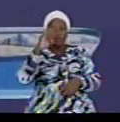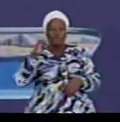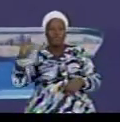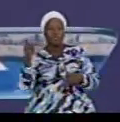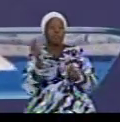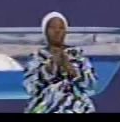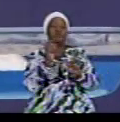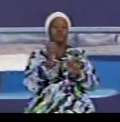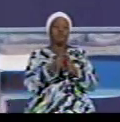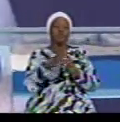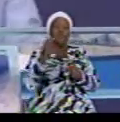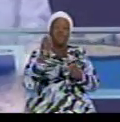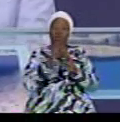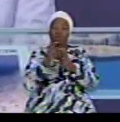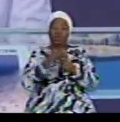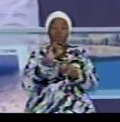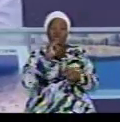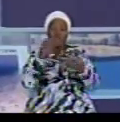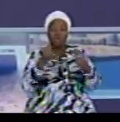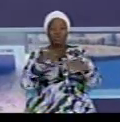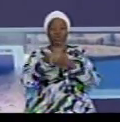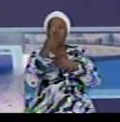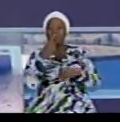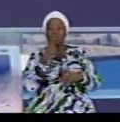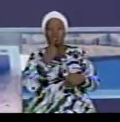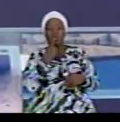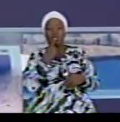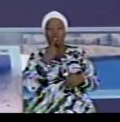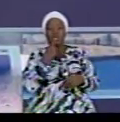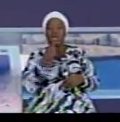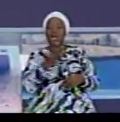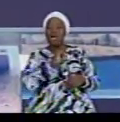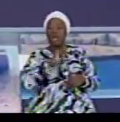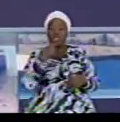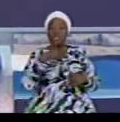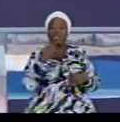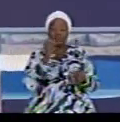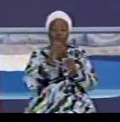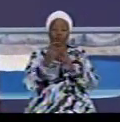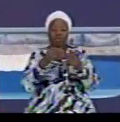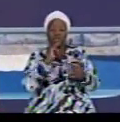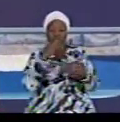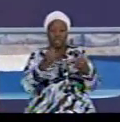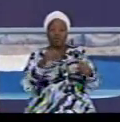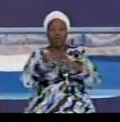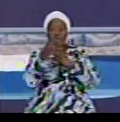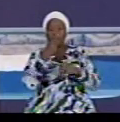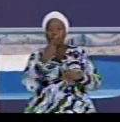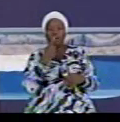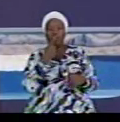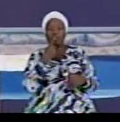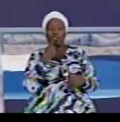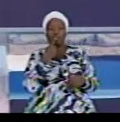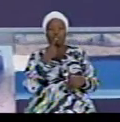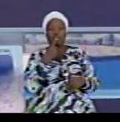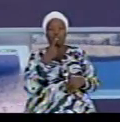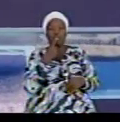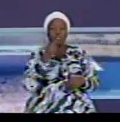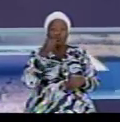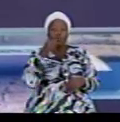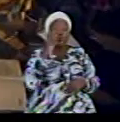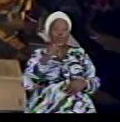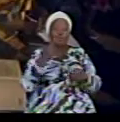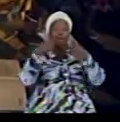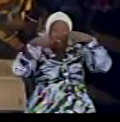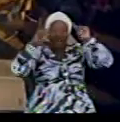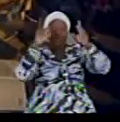the word. The word is now in your mouth. I said the word is now in your mouth. you'll proclaim